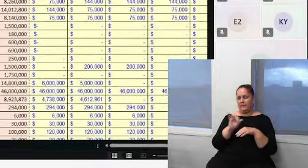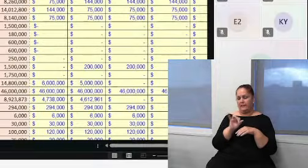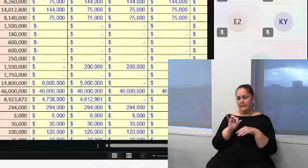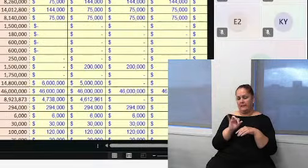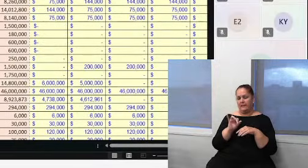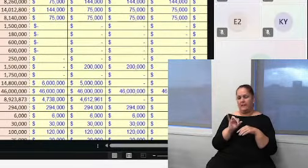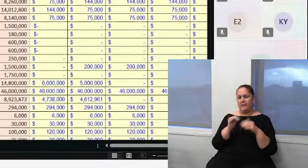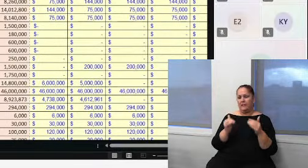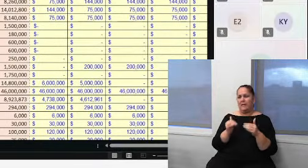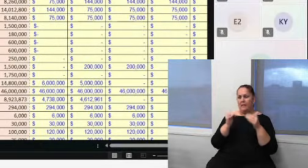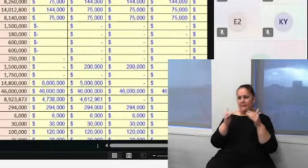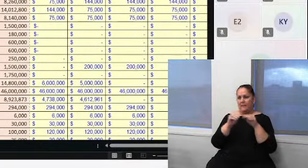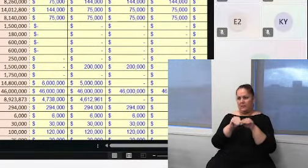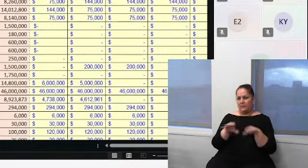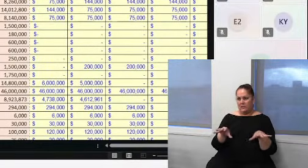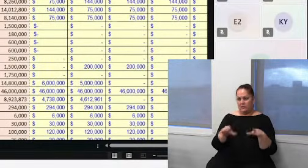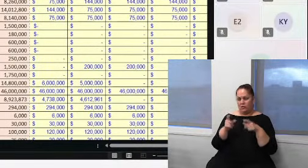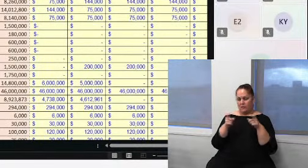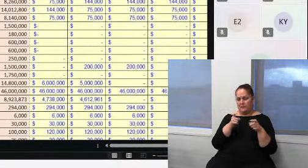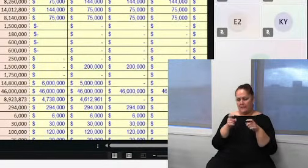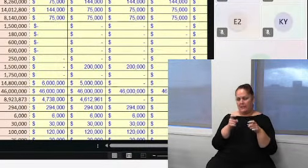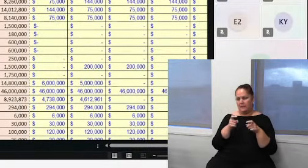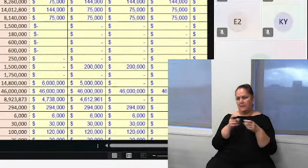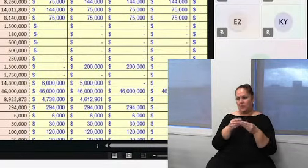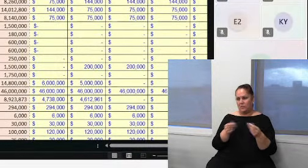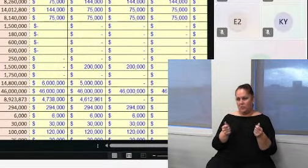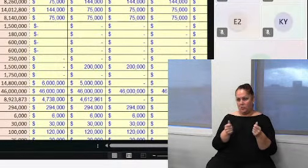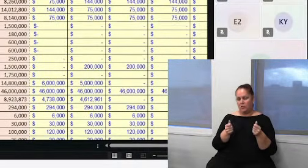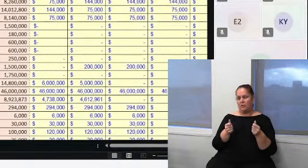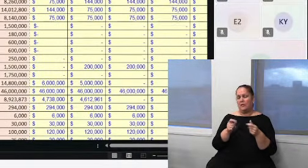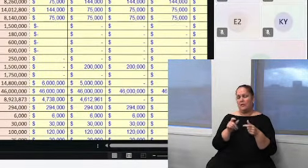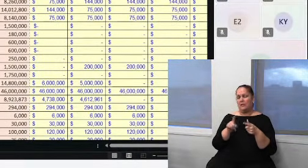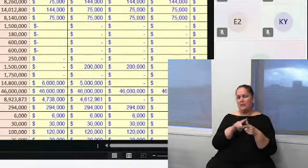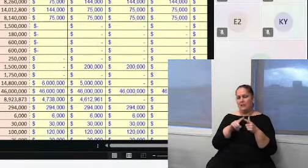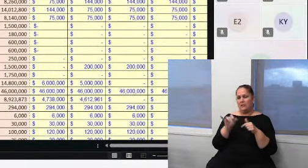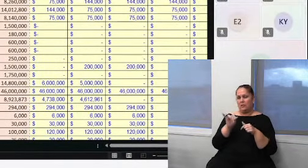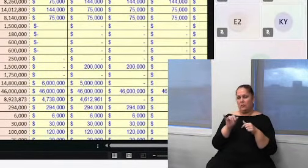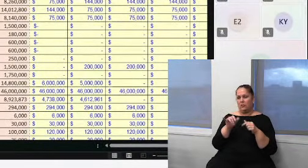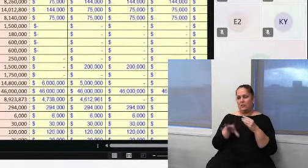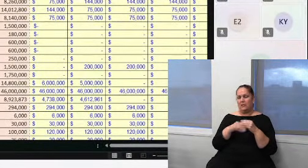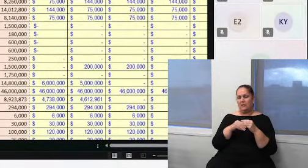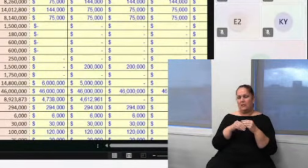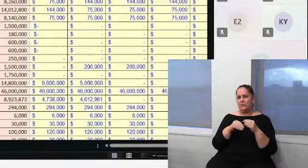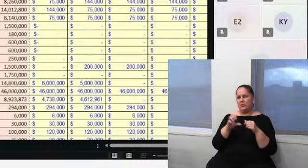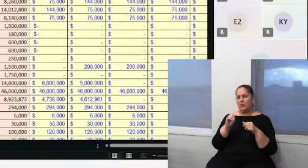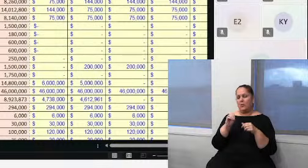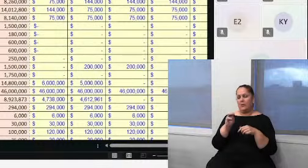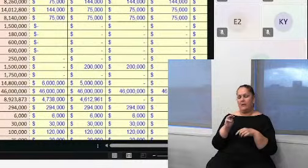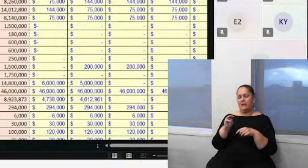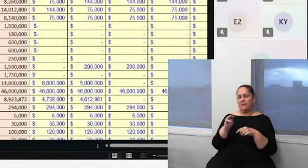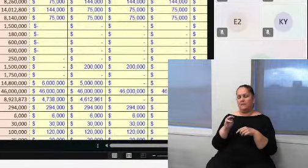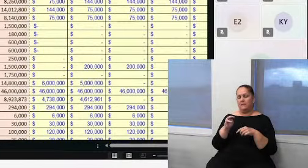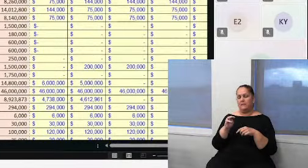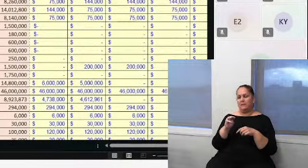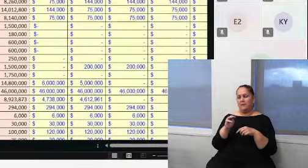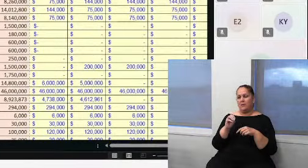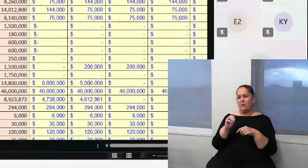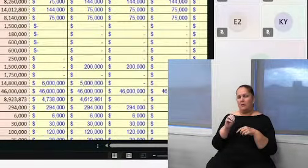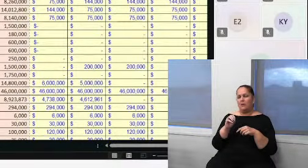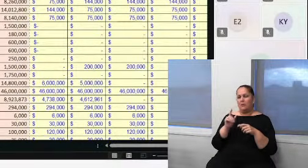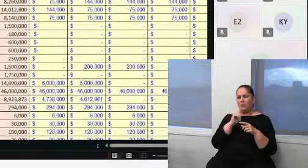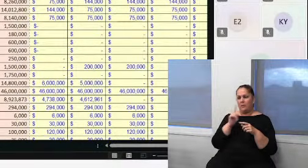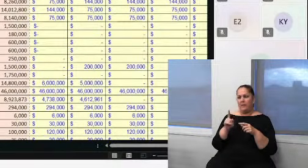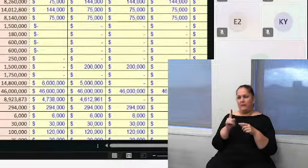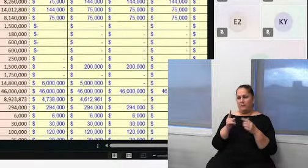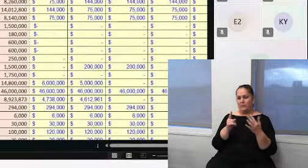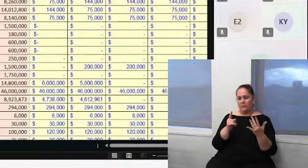additional functionalities like advanced distribution management solutions, and then also additional OMS functionalities.